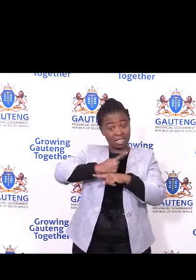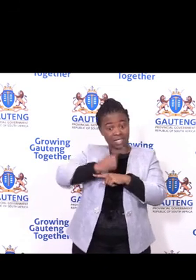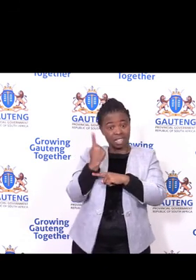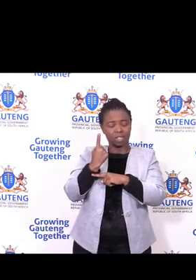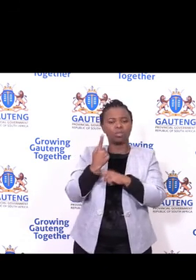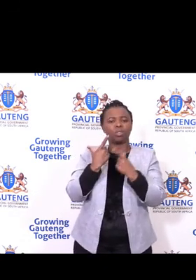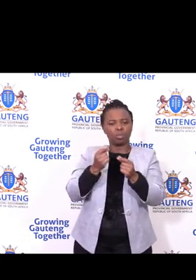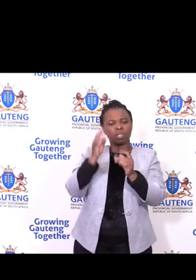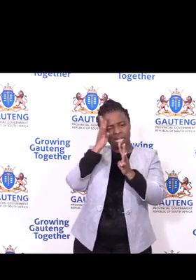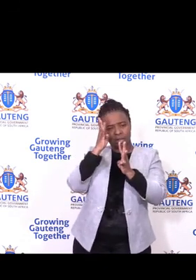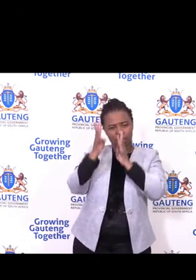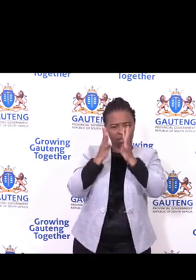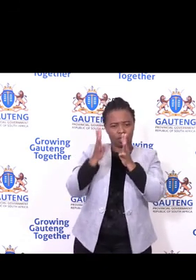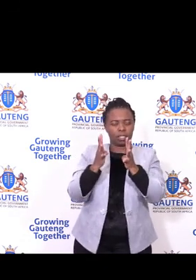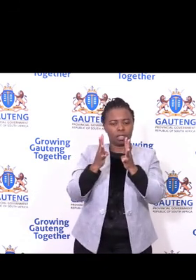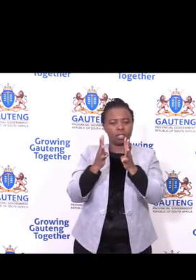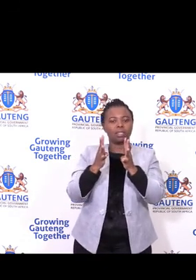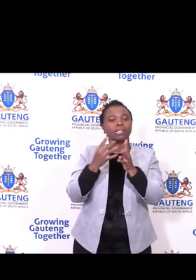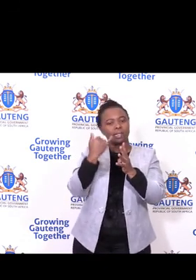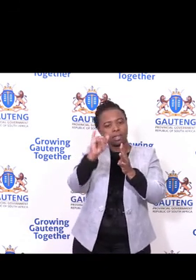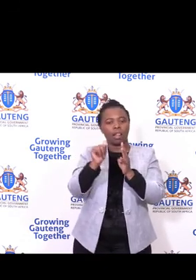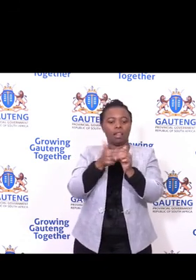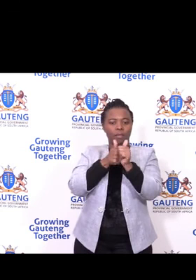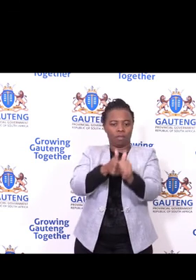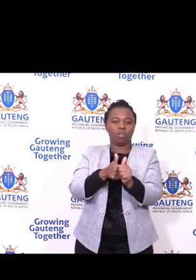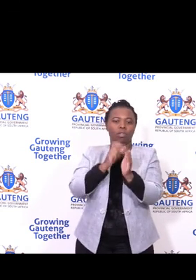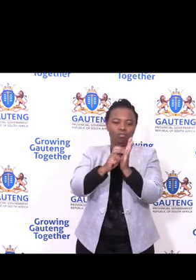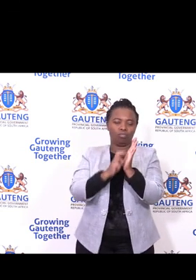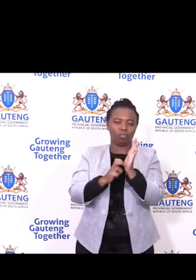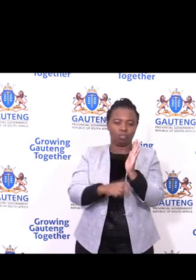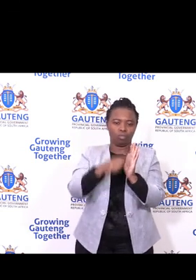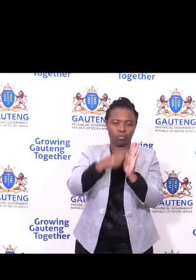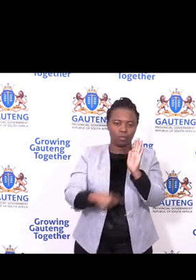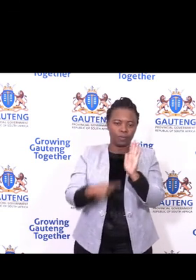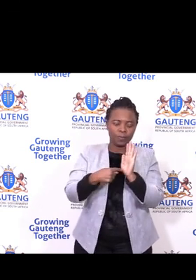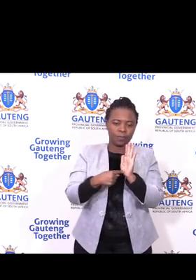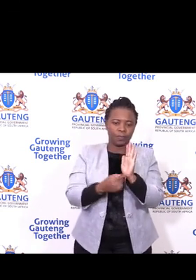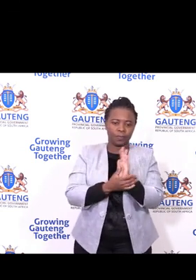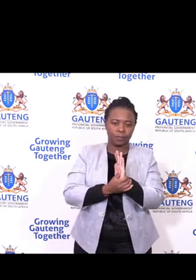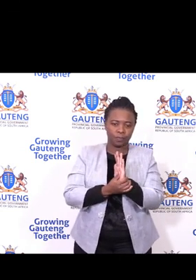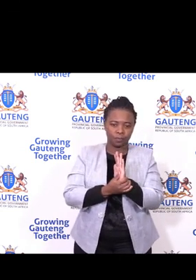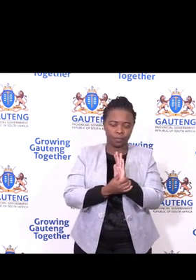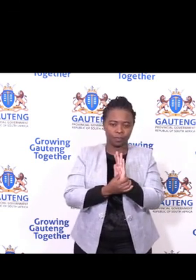tomorrow, we must still continue to adhere all these aspects of our